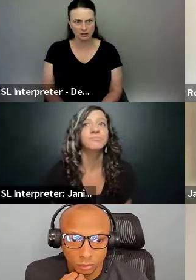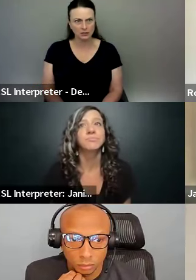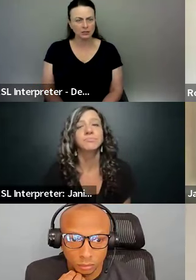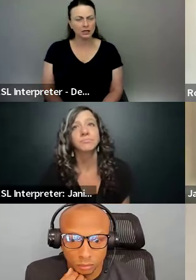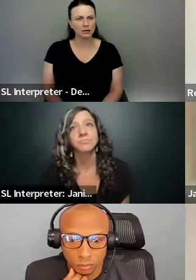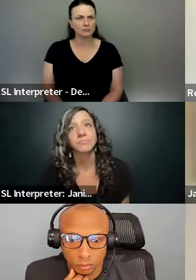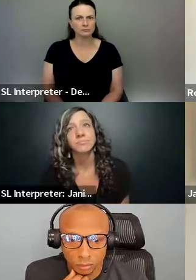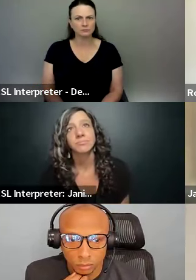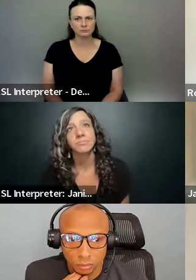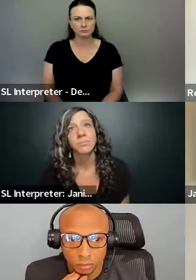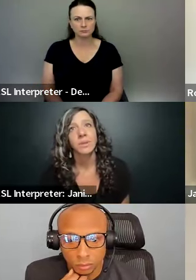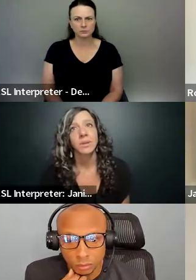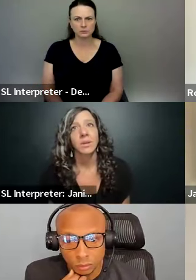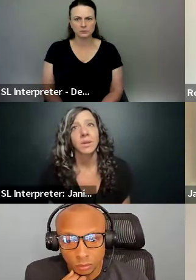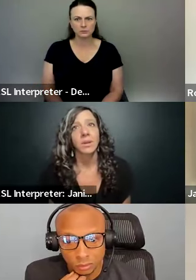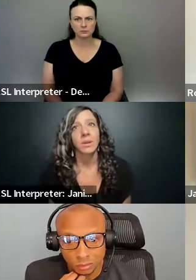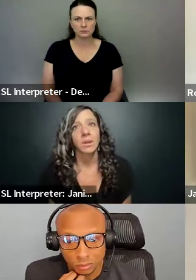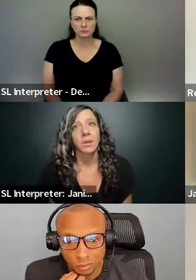ASL?